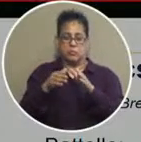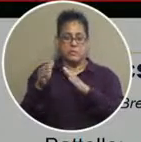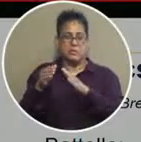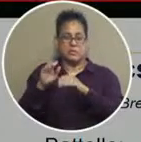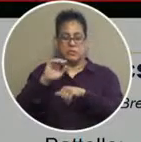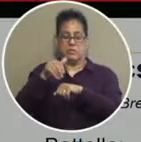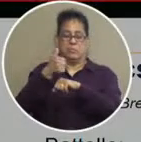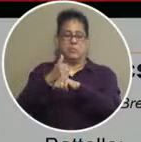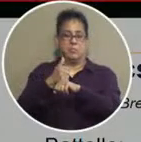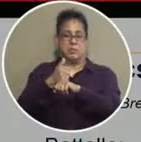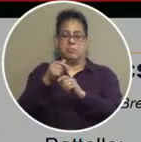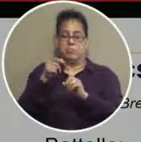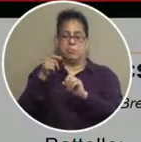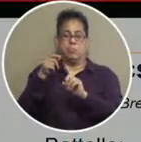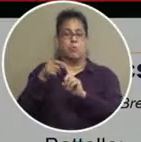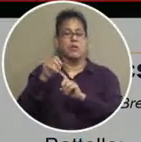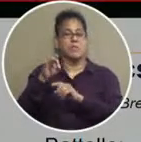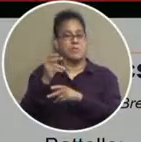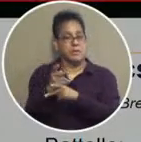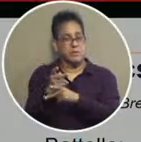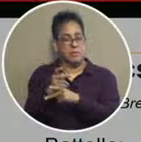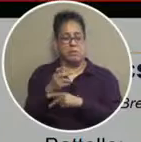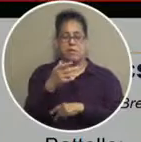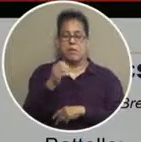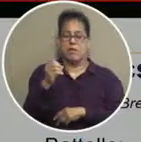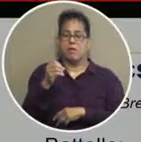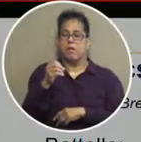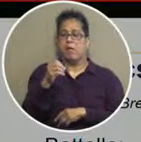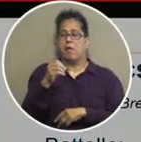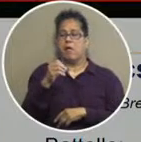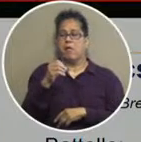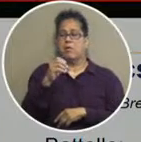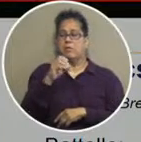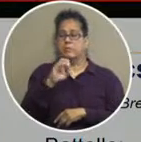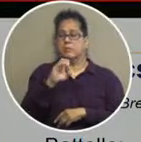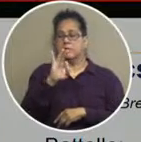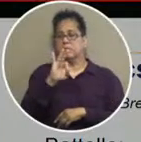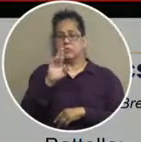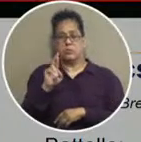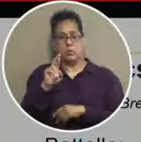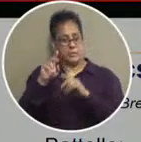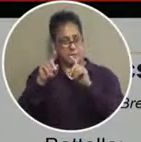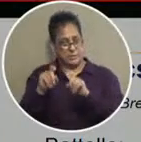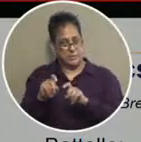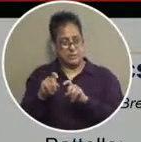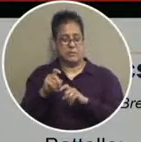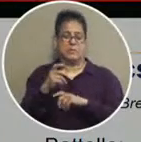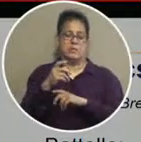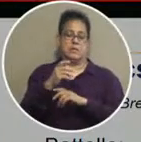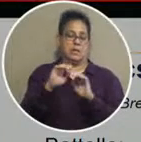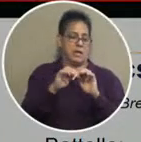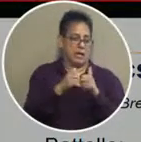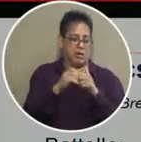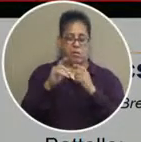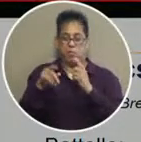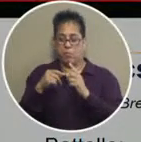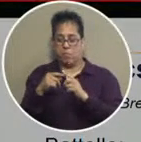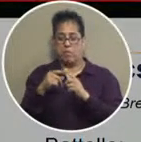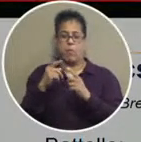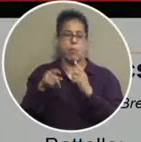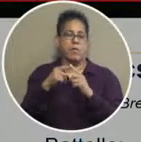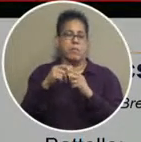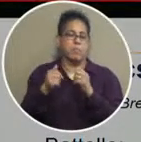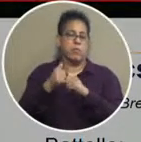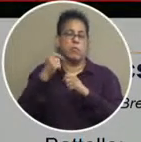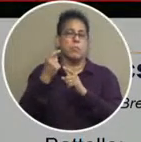implement point of care plus the PCR testing and how and where those might be most appropriate if